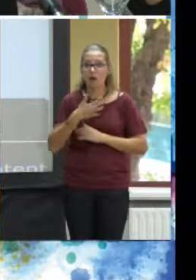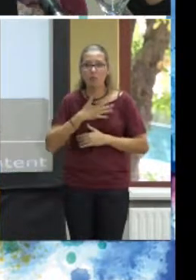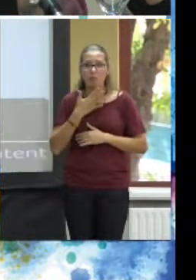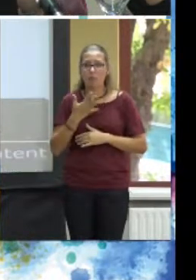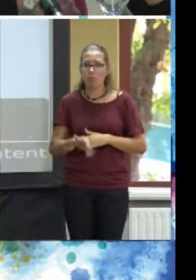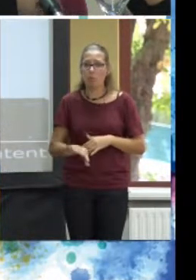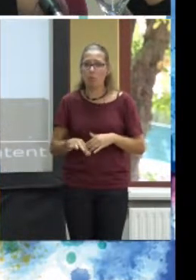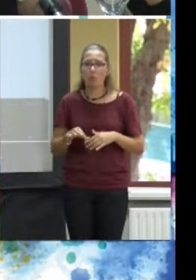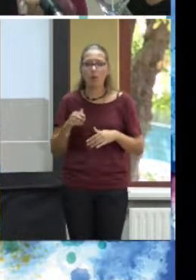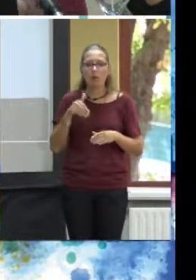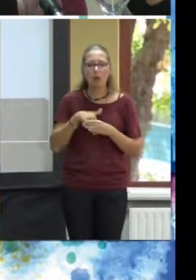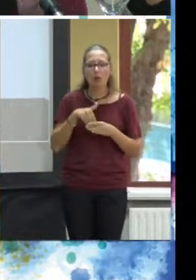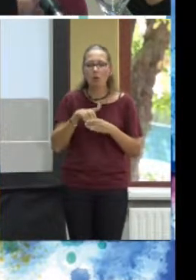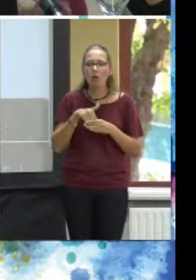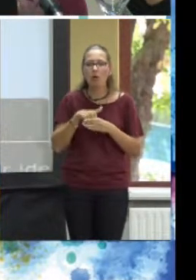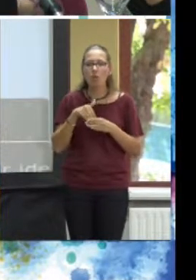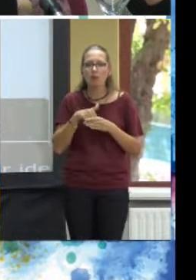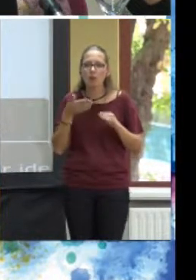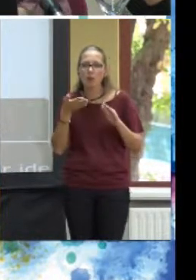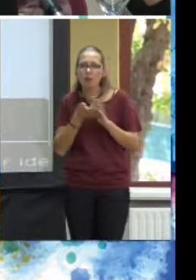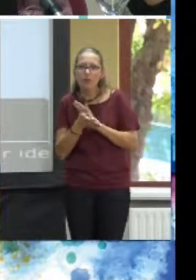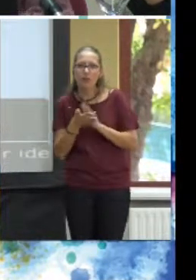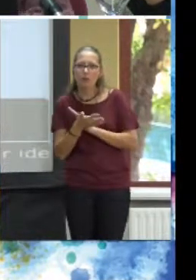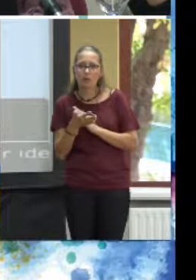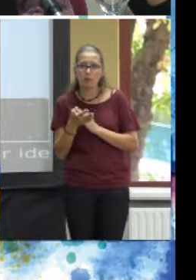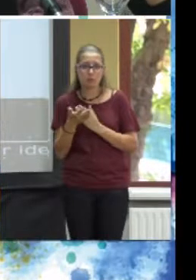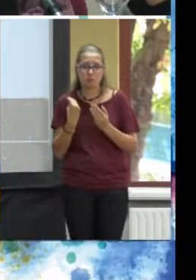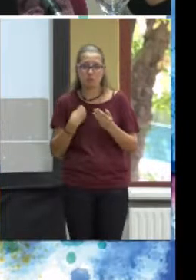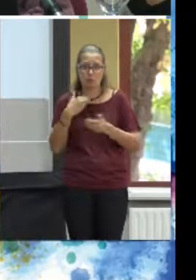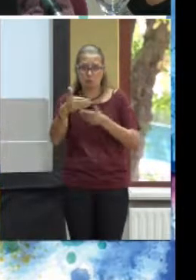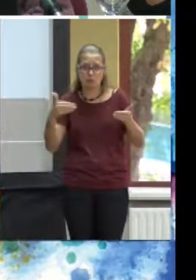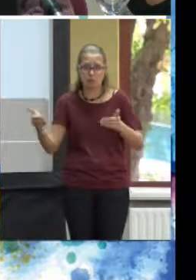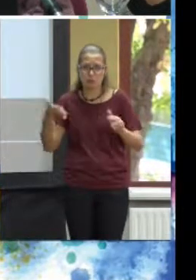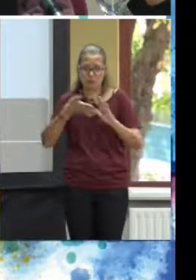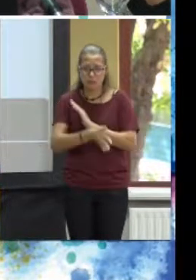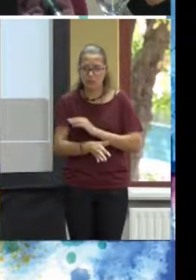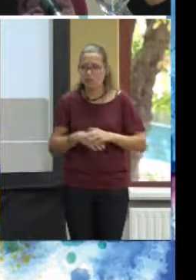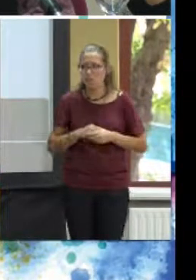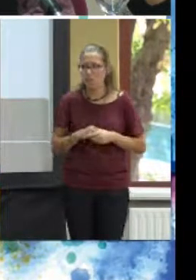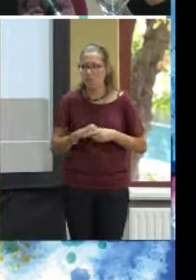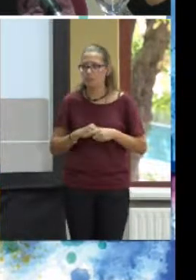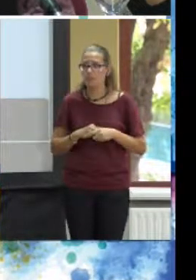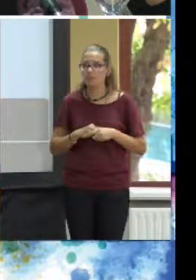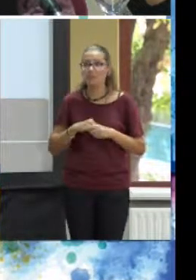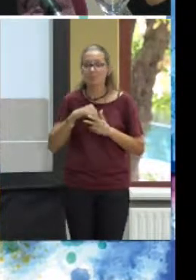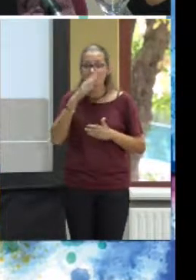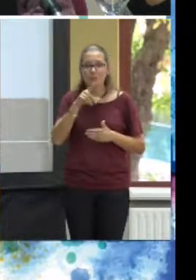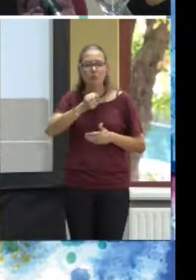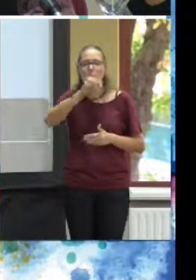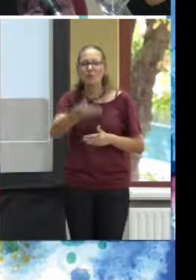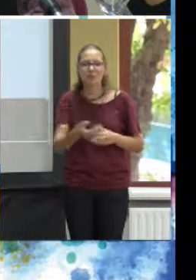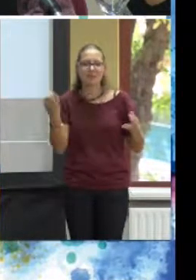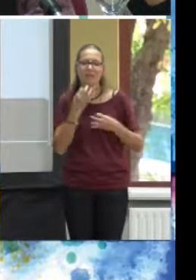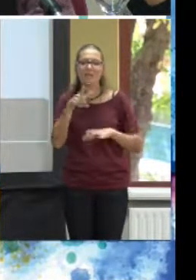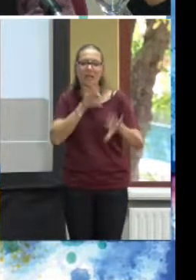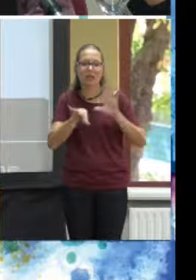you can follow the content that the permanent exhibition has been developing. It was important in this sense